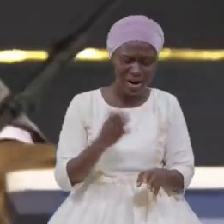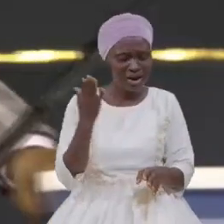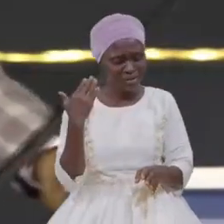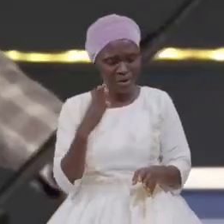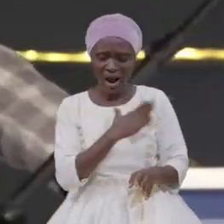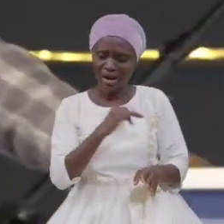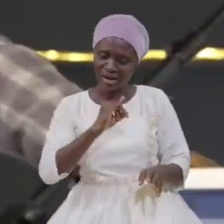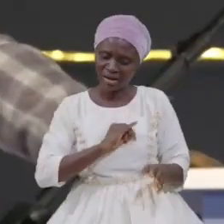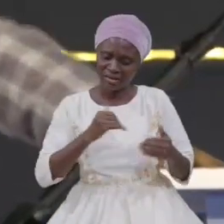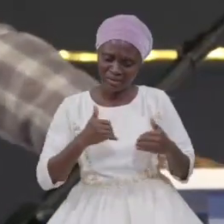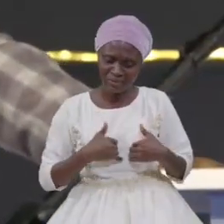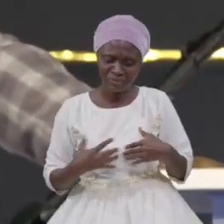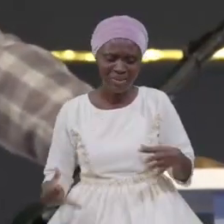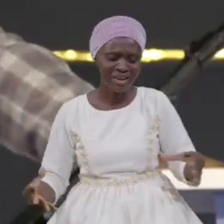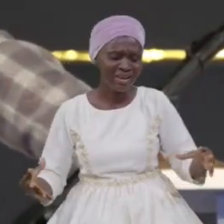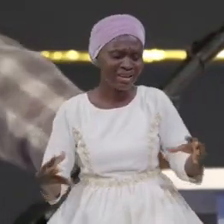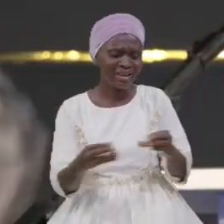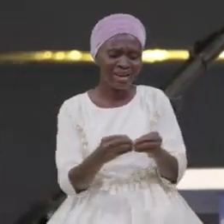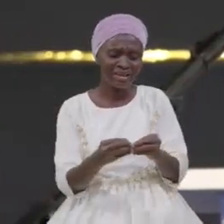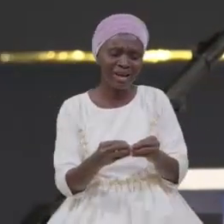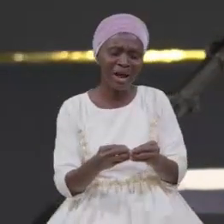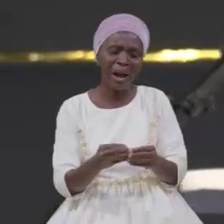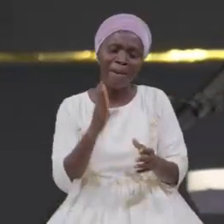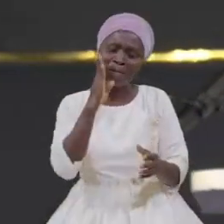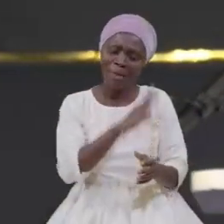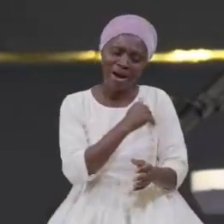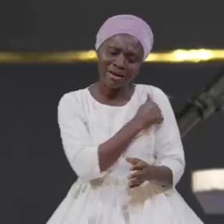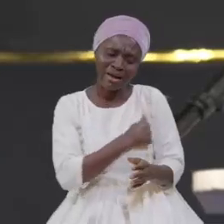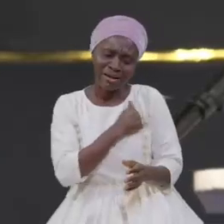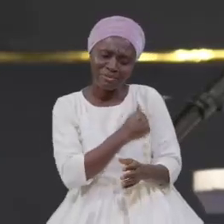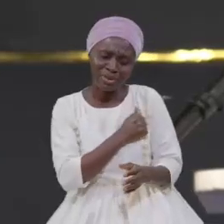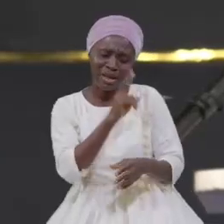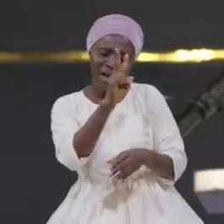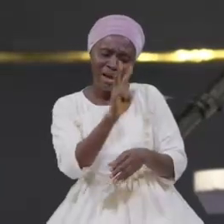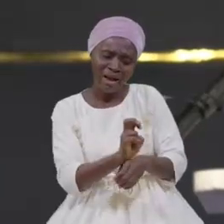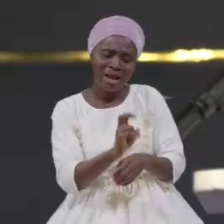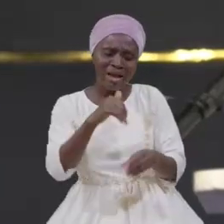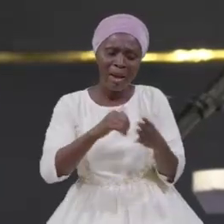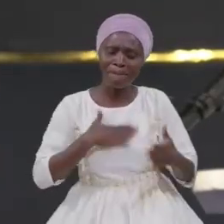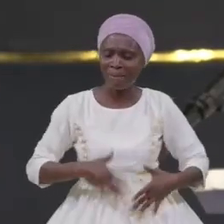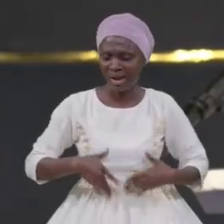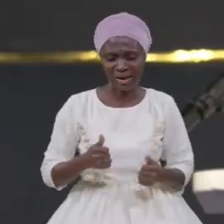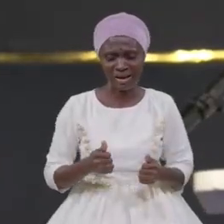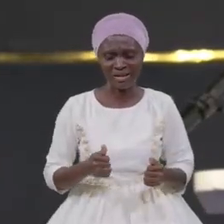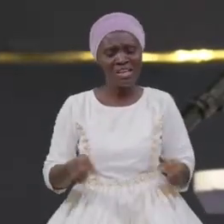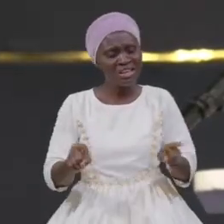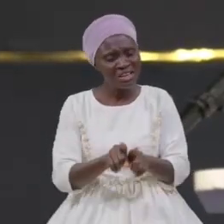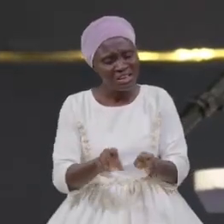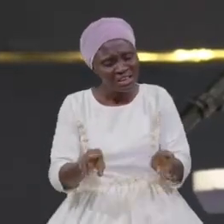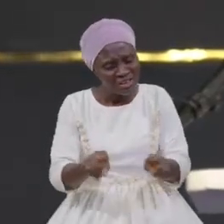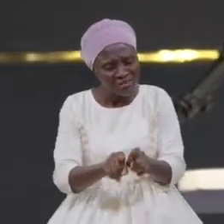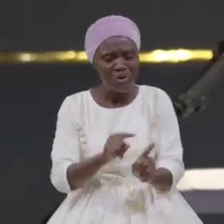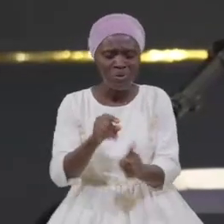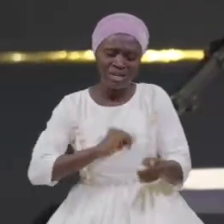gathered such a habit in my life that even when I want to turn by myself, I